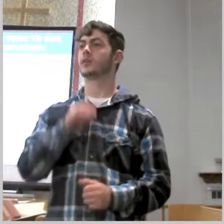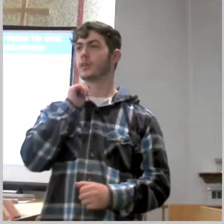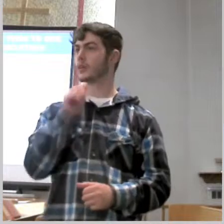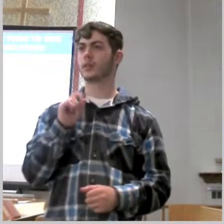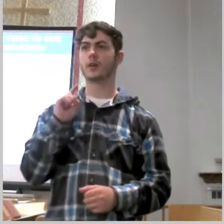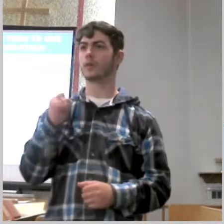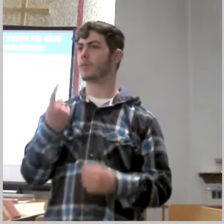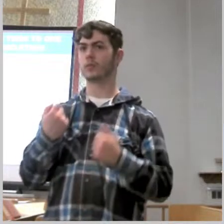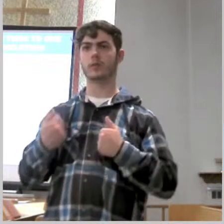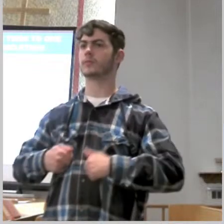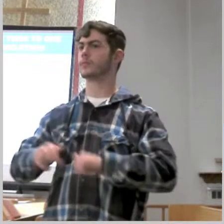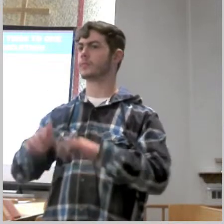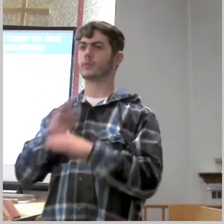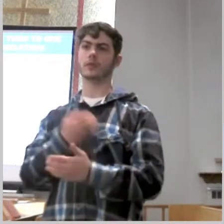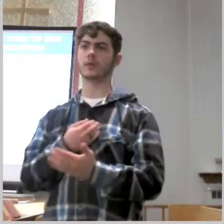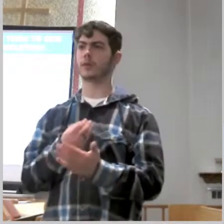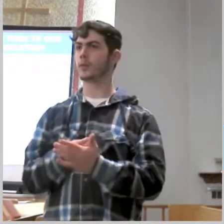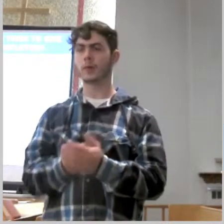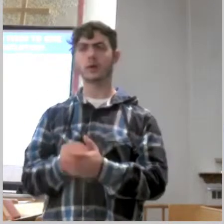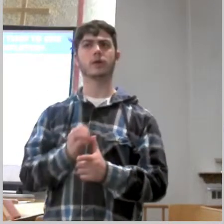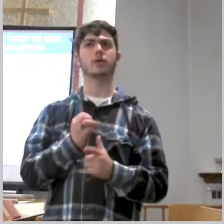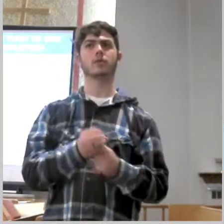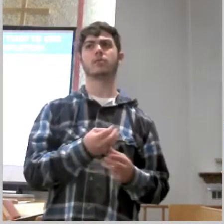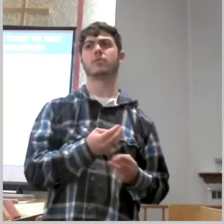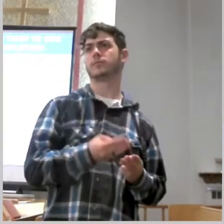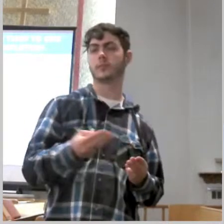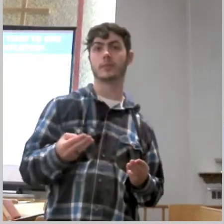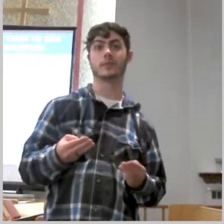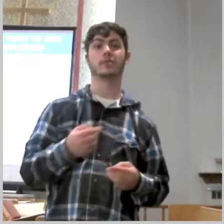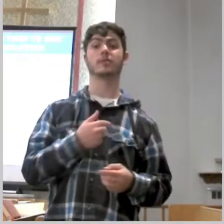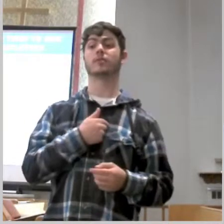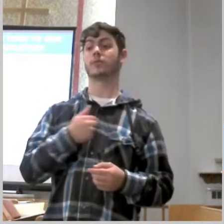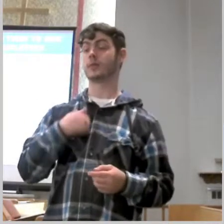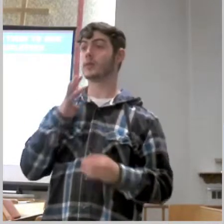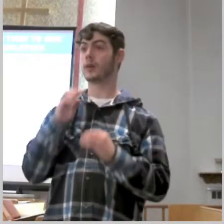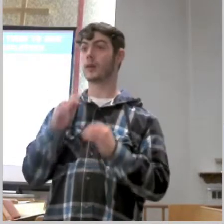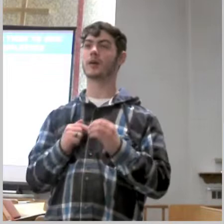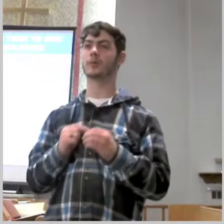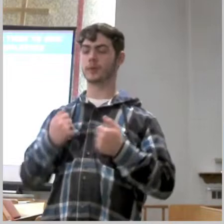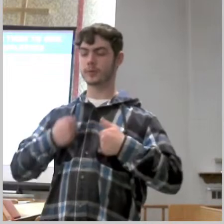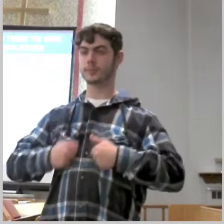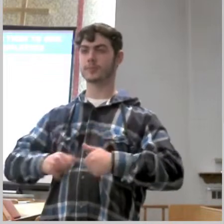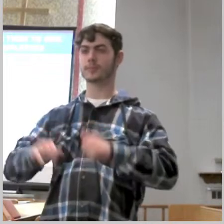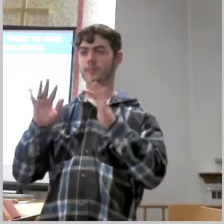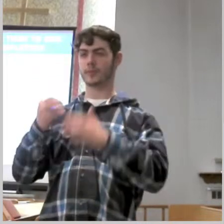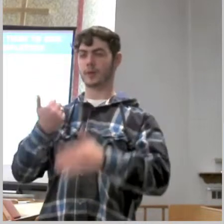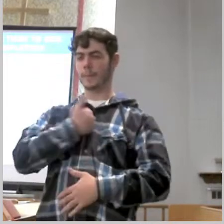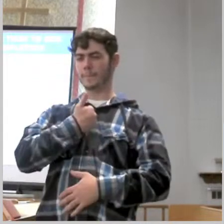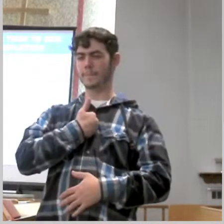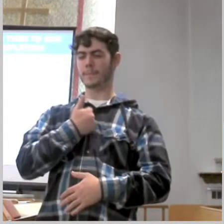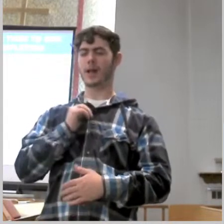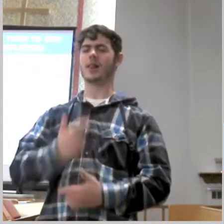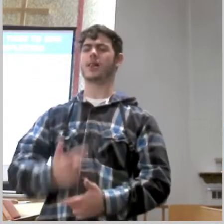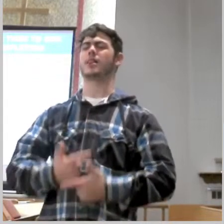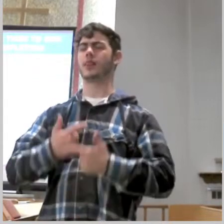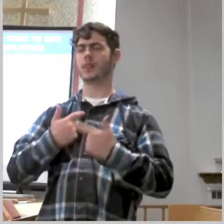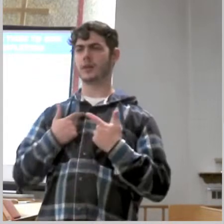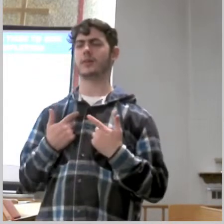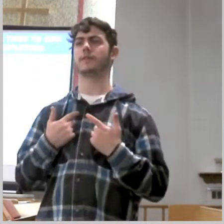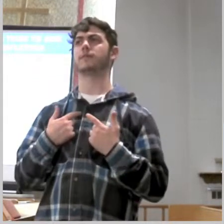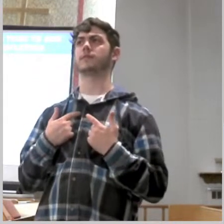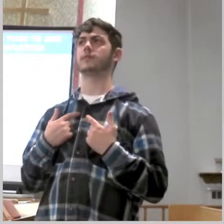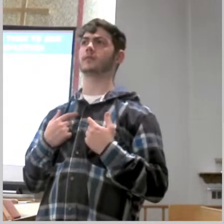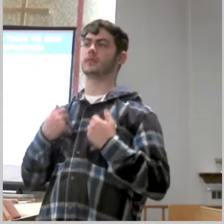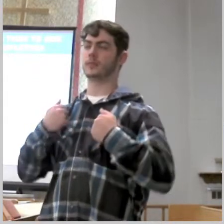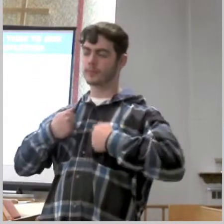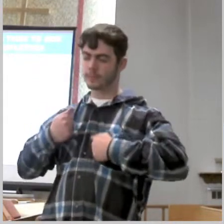ourselves and laying our heart in surrender completely to the Lord. As I shared in the first lesson, gateway to faith. That's how we're going to